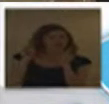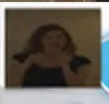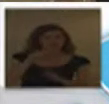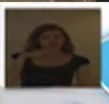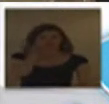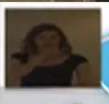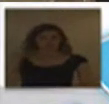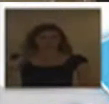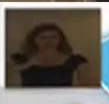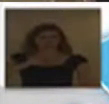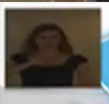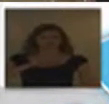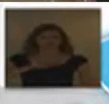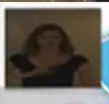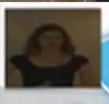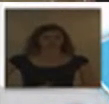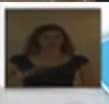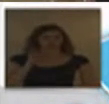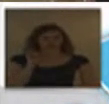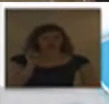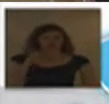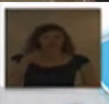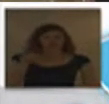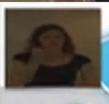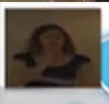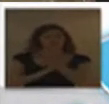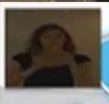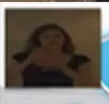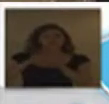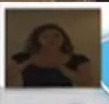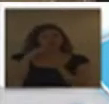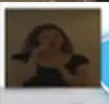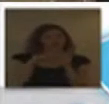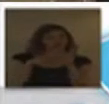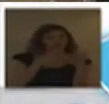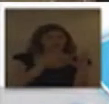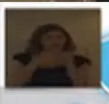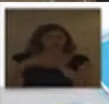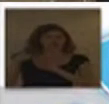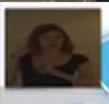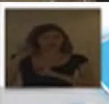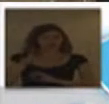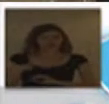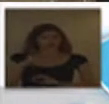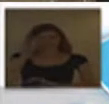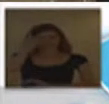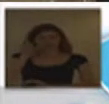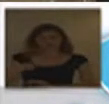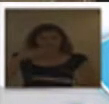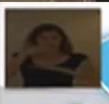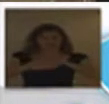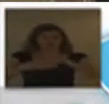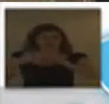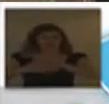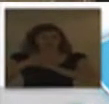difficulties to be able to read lowers the self-esteem of a person. Now, a disability to read means that the person